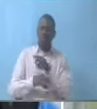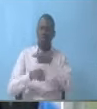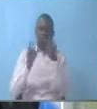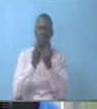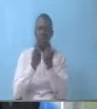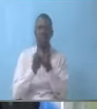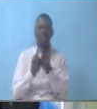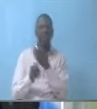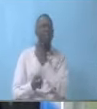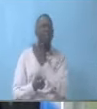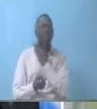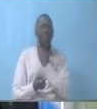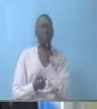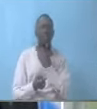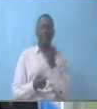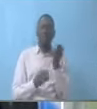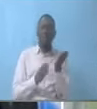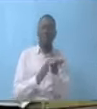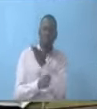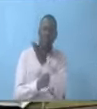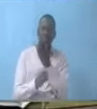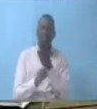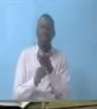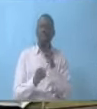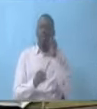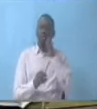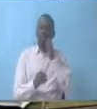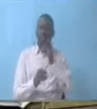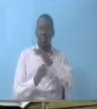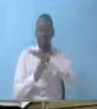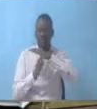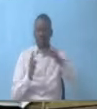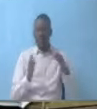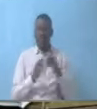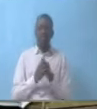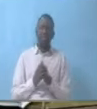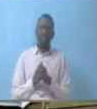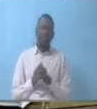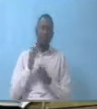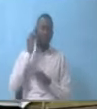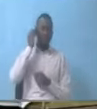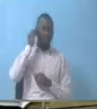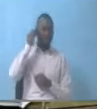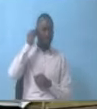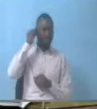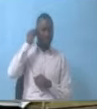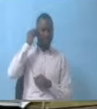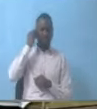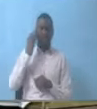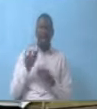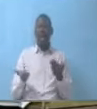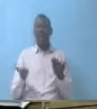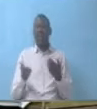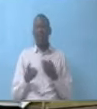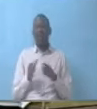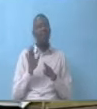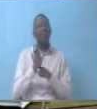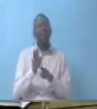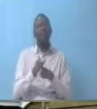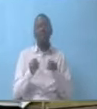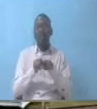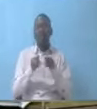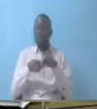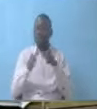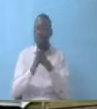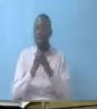could have easily been cut using a scalpel. Yeah, well, using a hammer to kill a mosquito. Yes. Exactly.